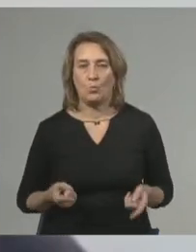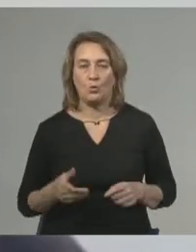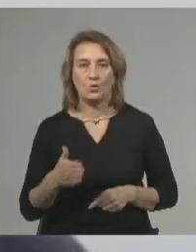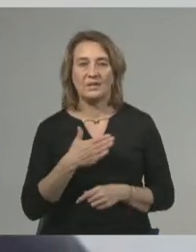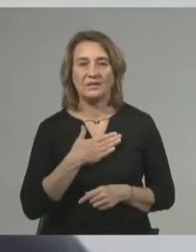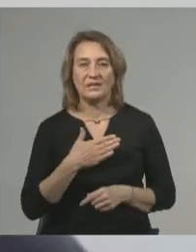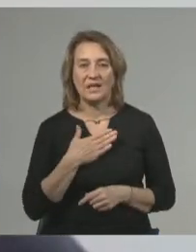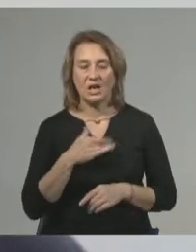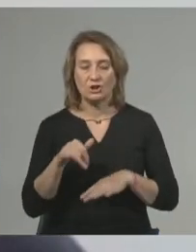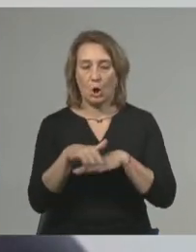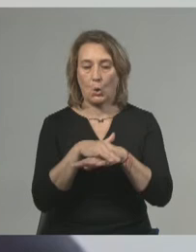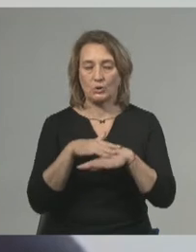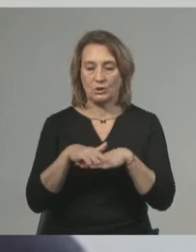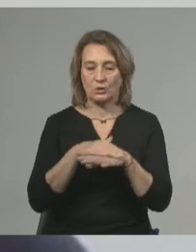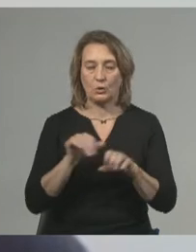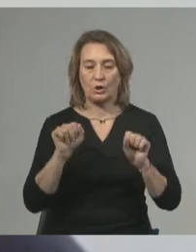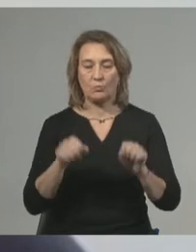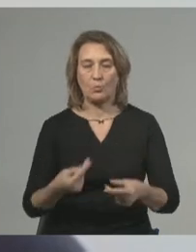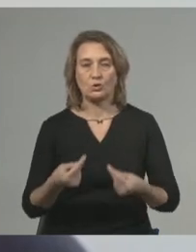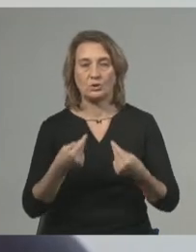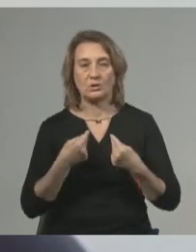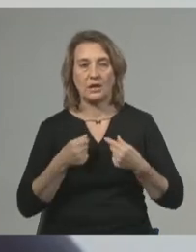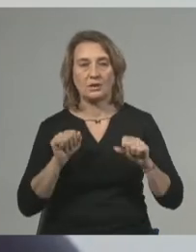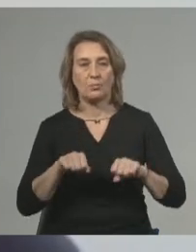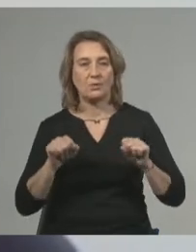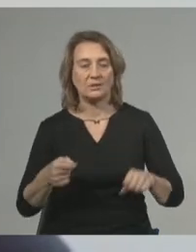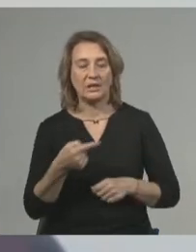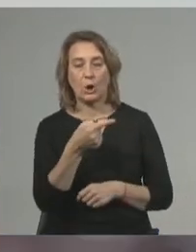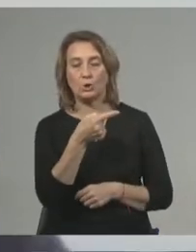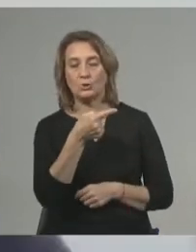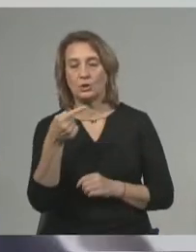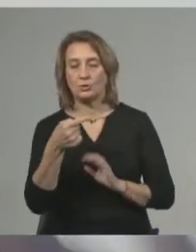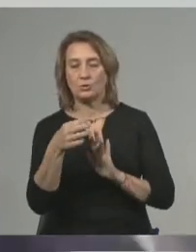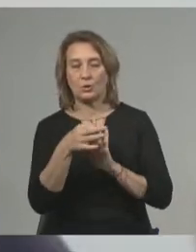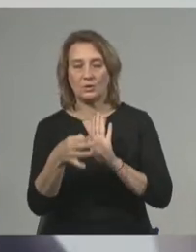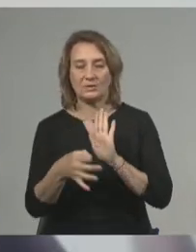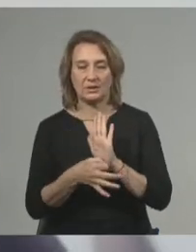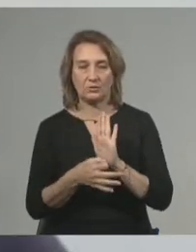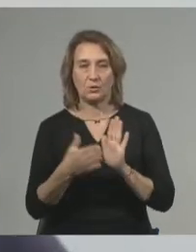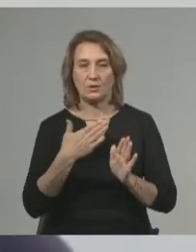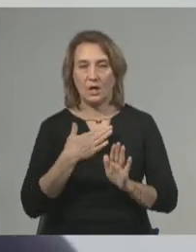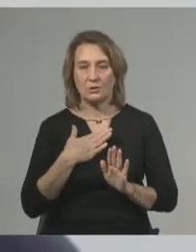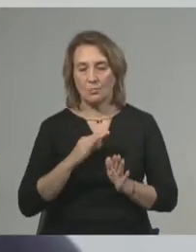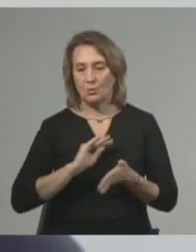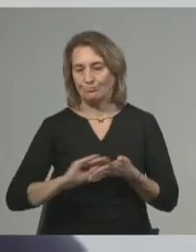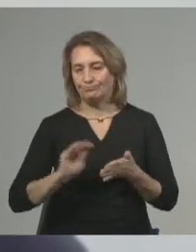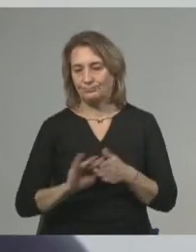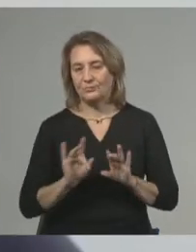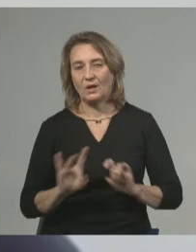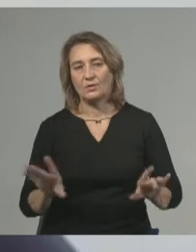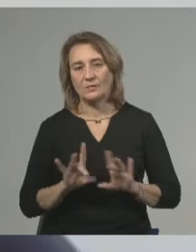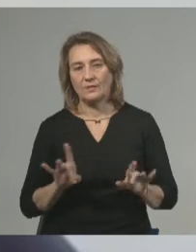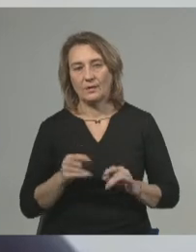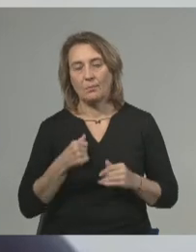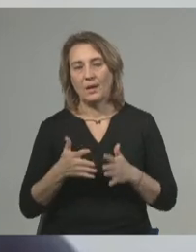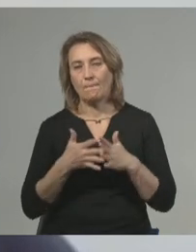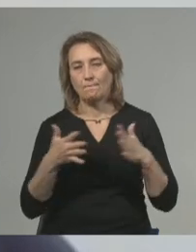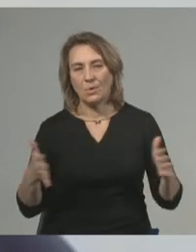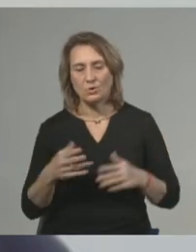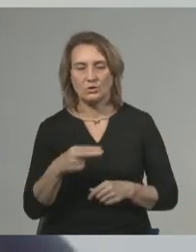when we think we will be doing a better job in terms of connecting more people and compatibilization